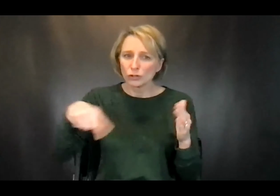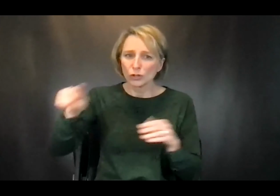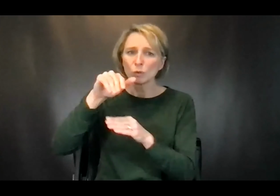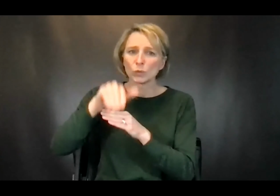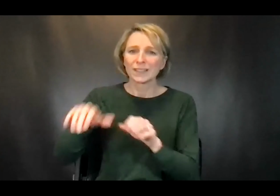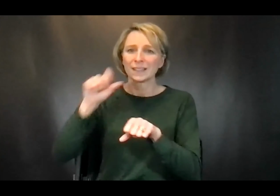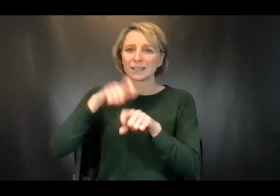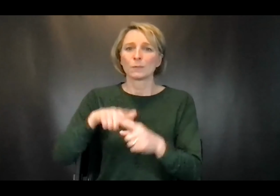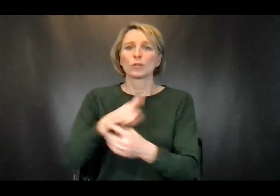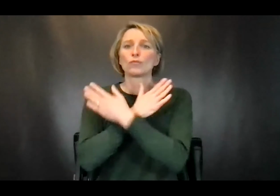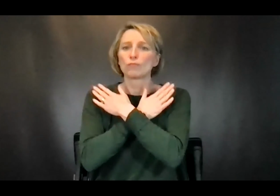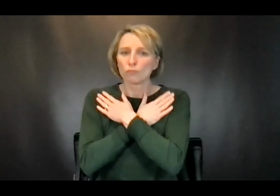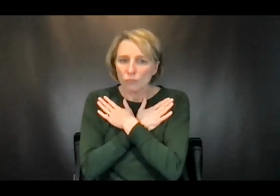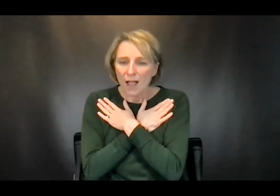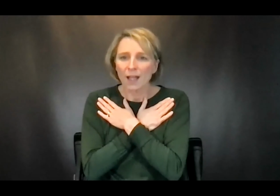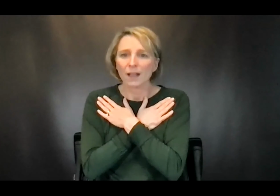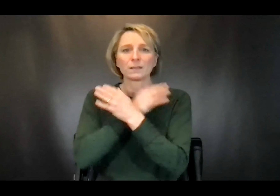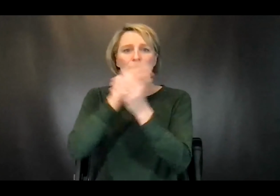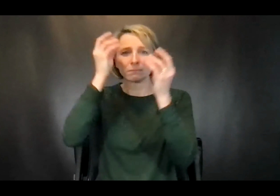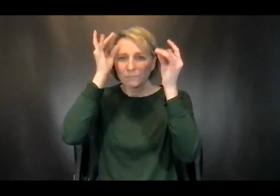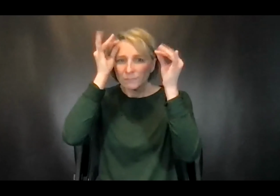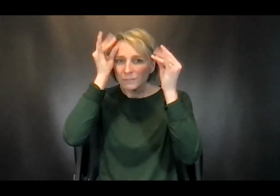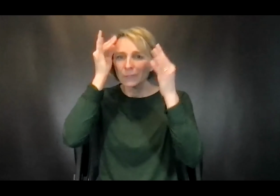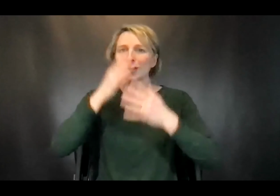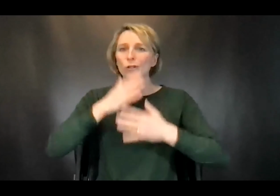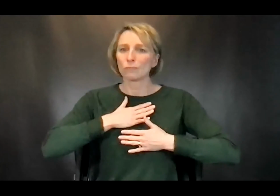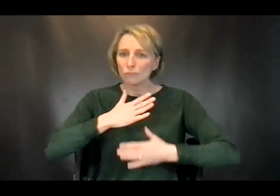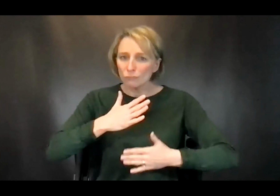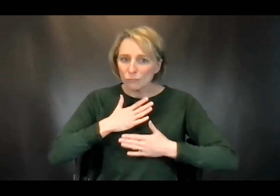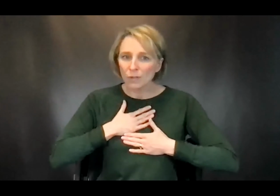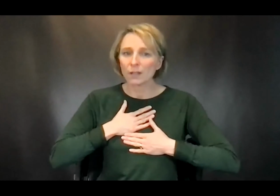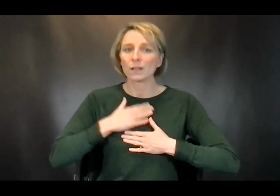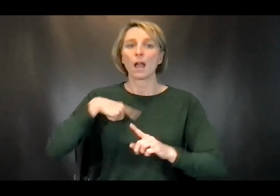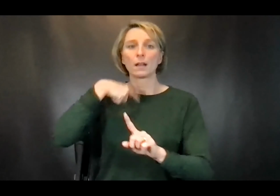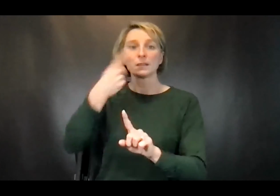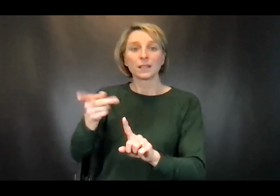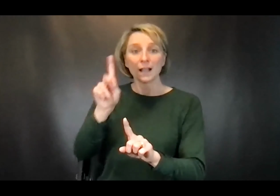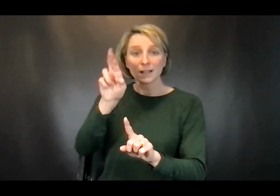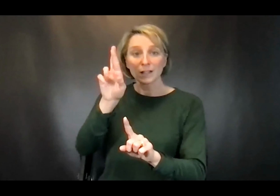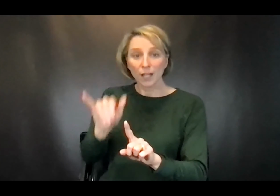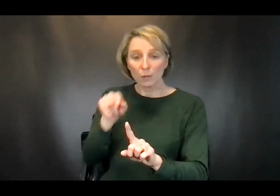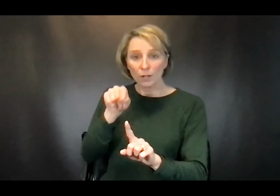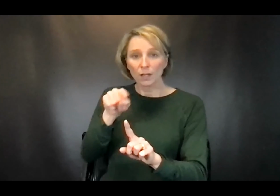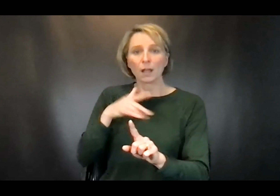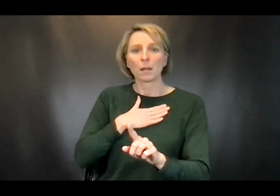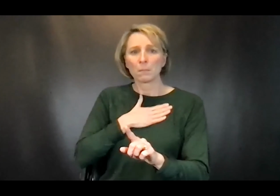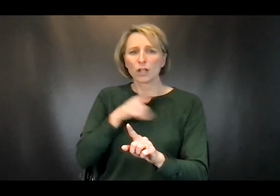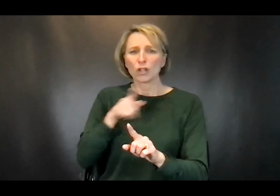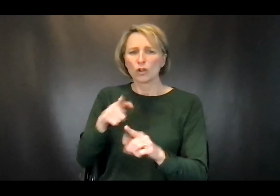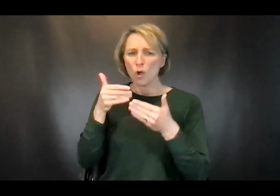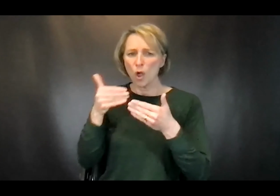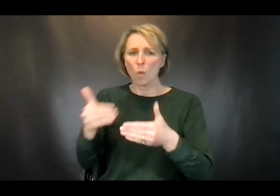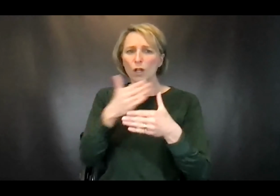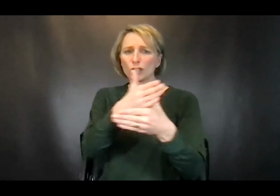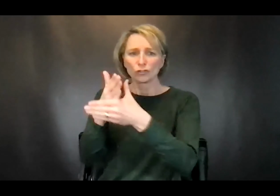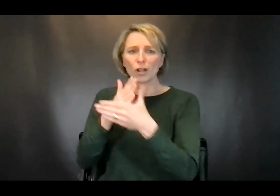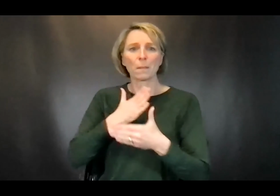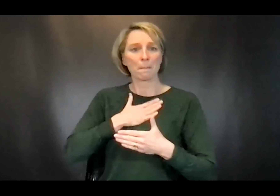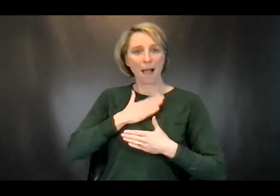breathe. Carrie, please feel free to share my contact information with everyone who came to the